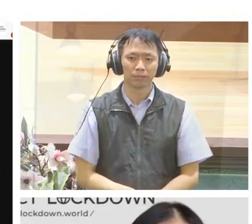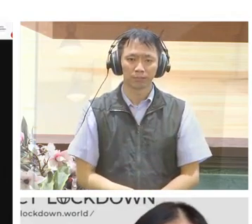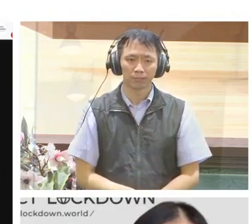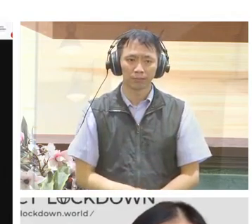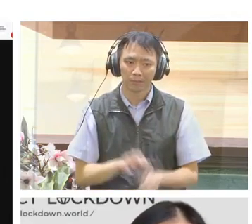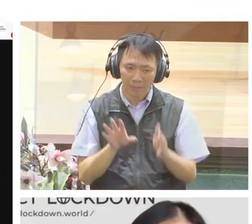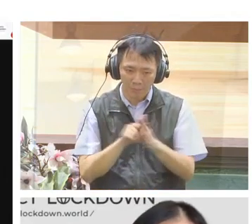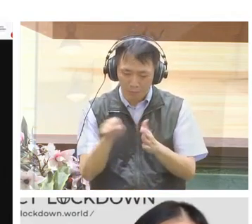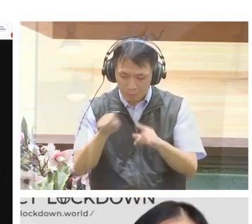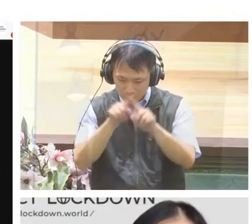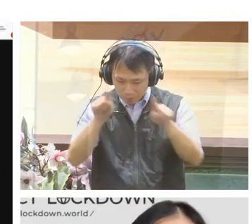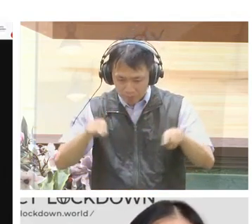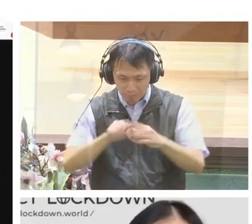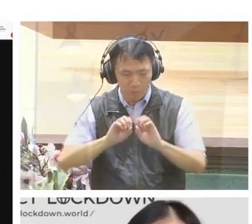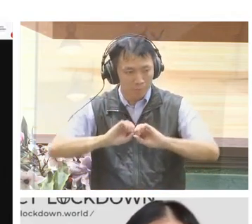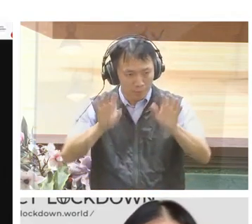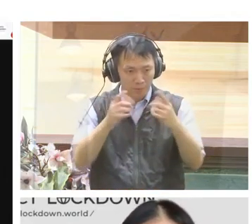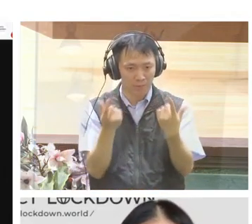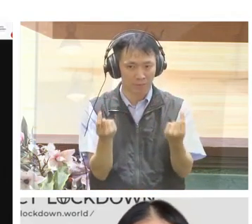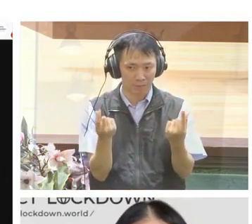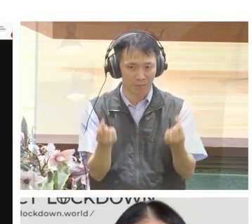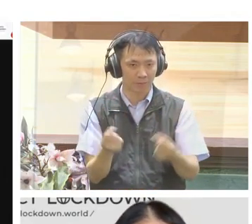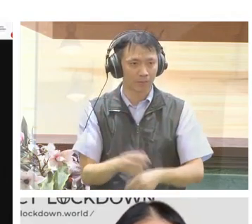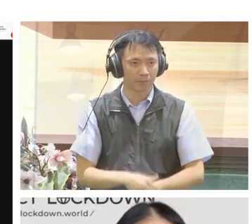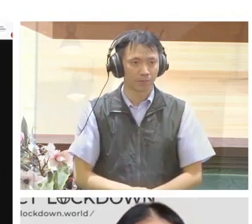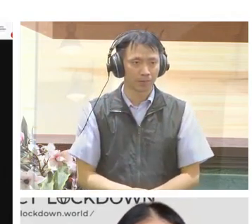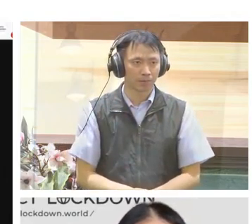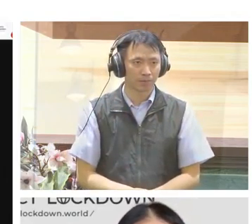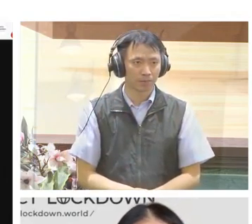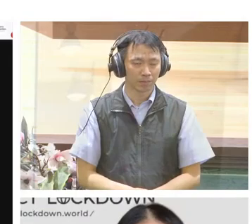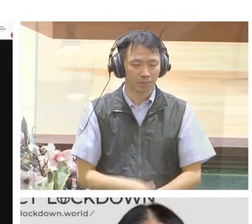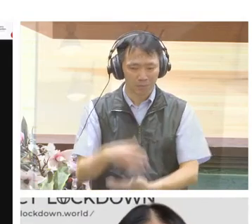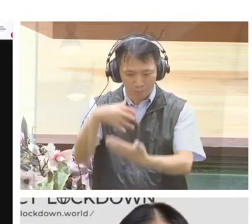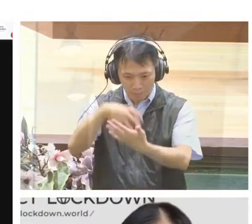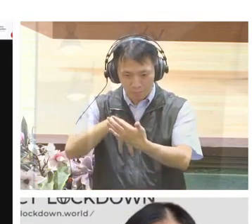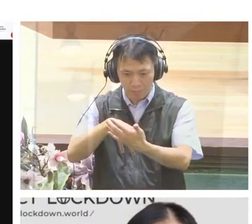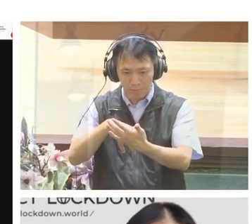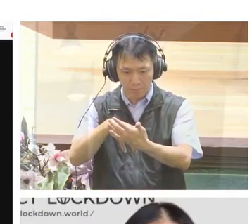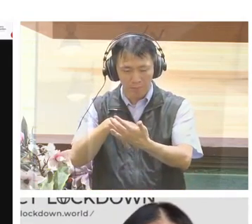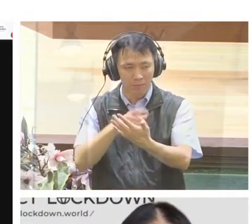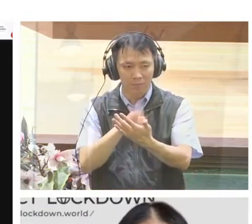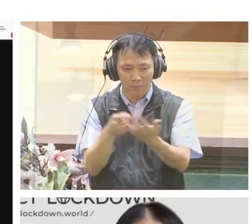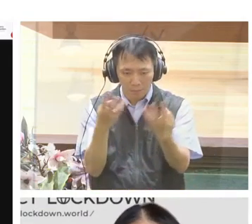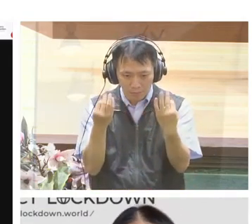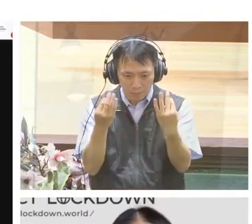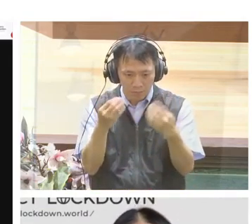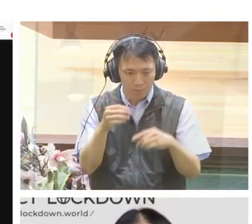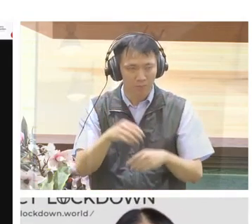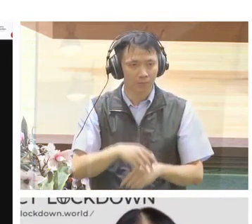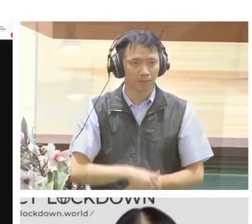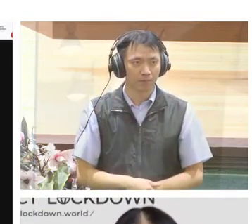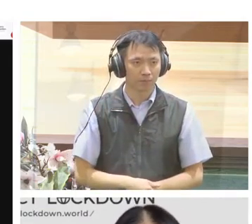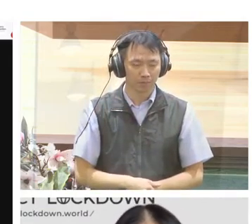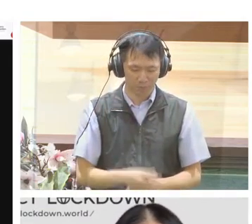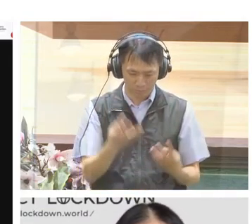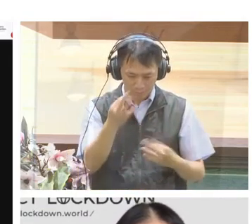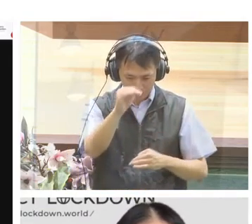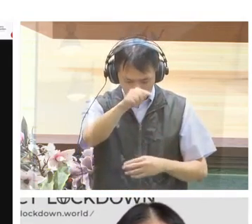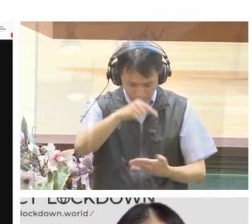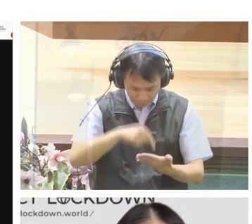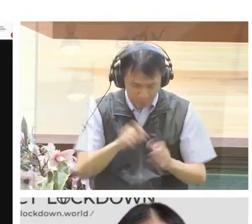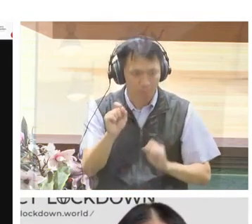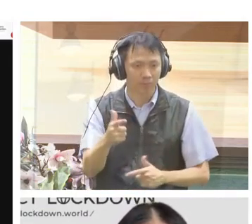can be traced to both government and media source. And here's an example we have, and you can see that these two